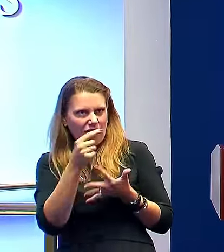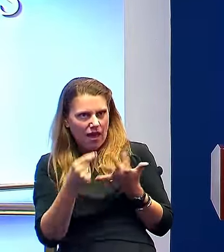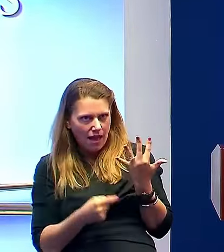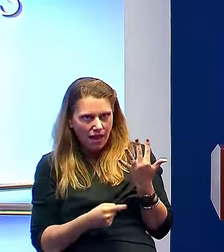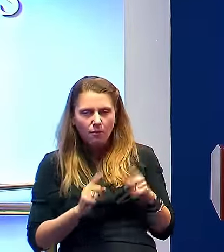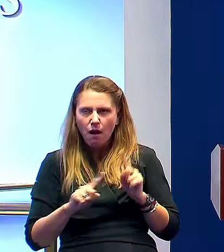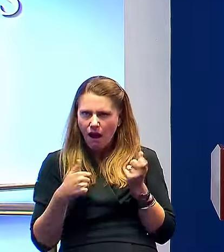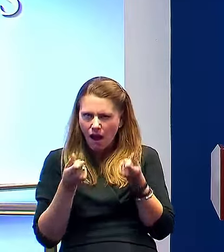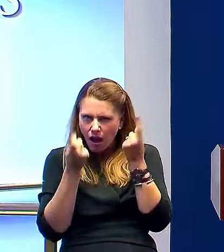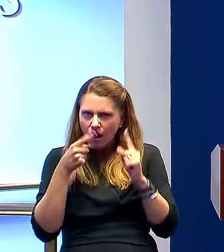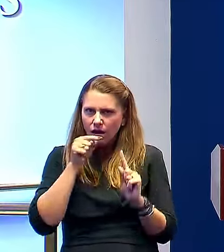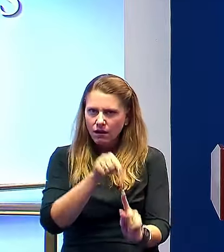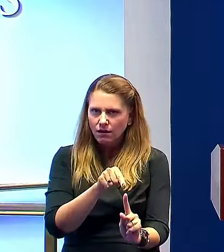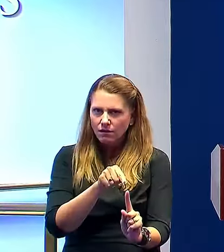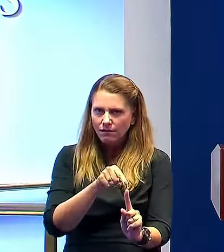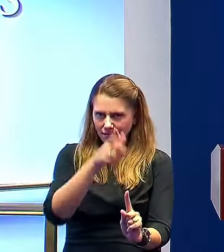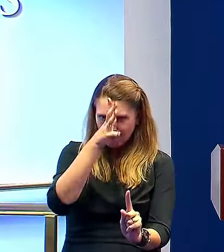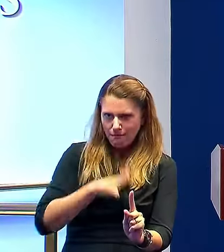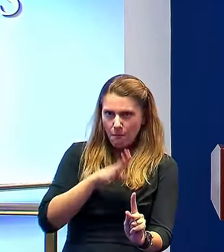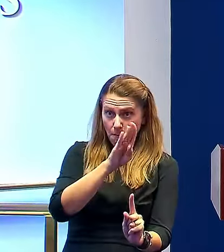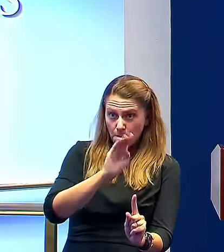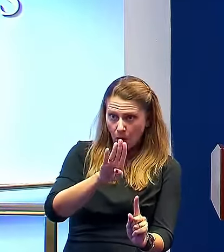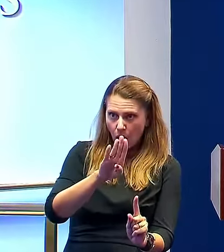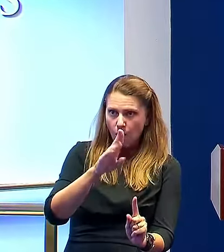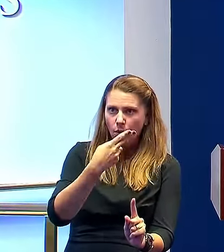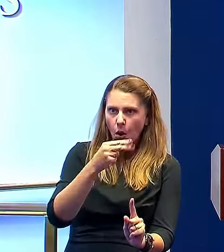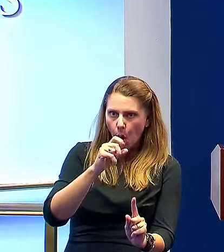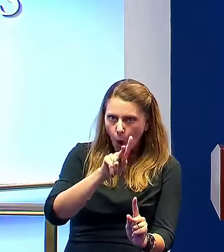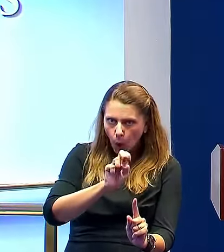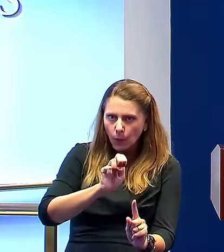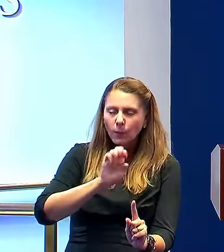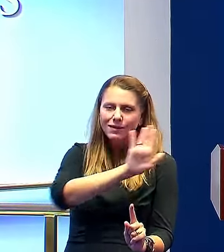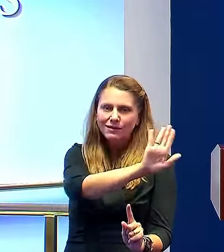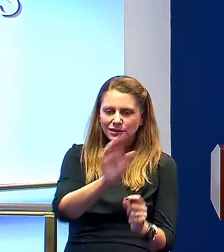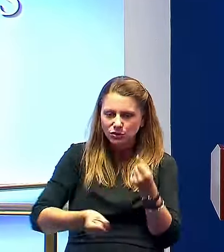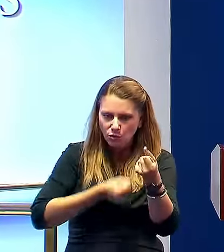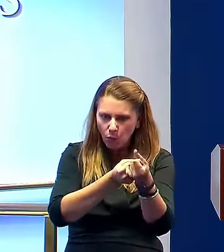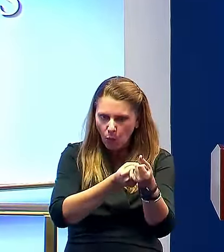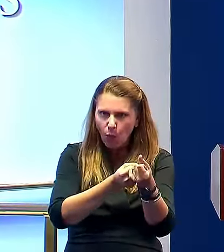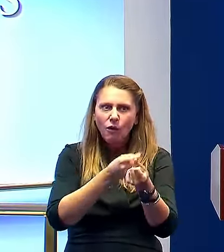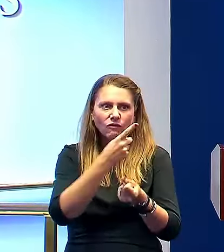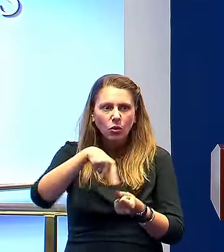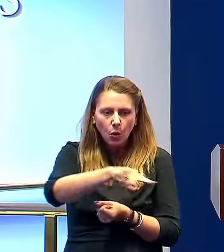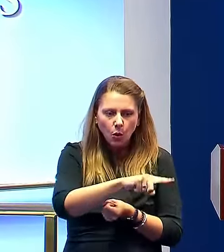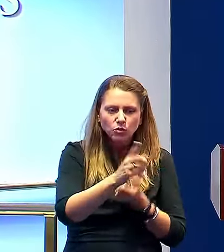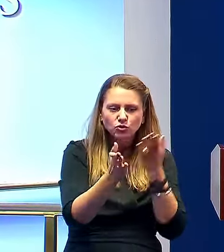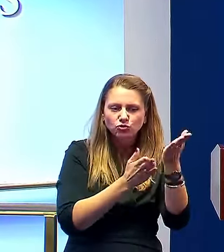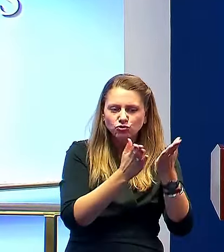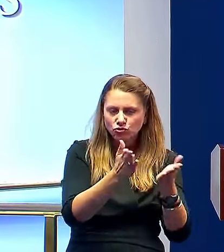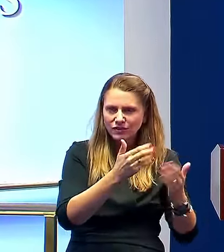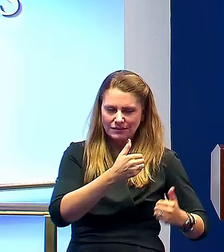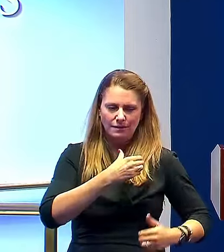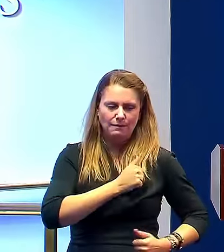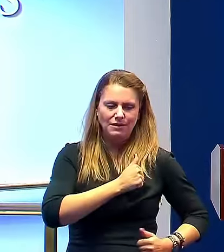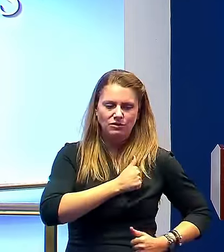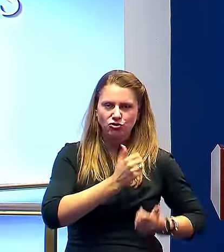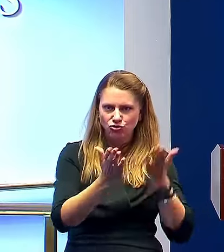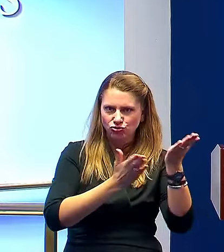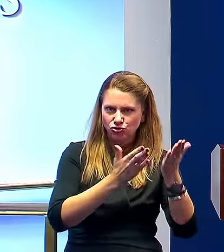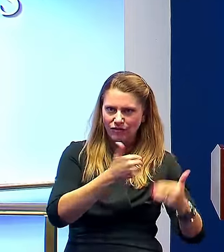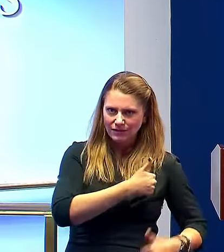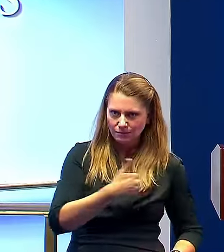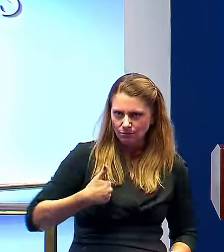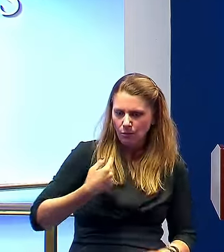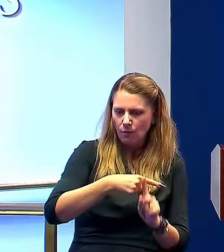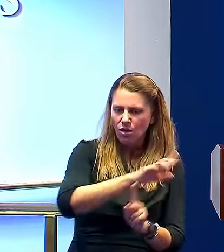Hope's support to and advocacy for service members and their families was genuine. He didn't